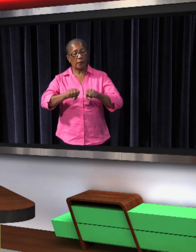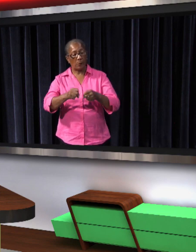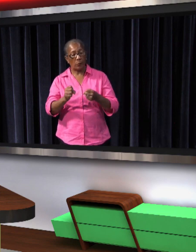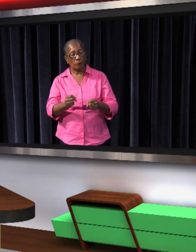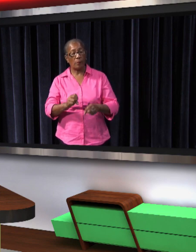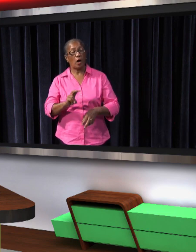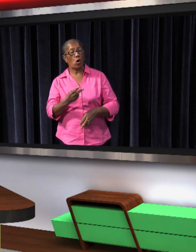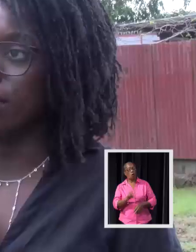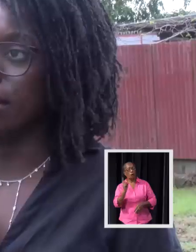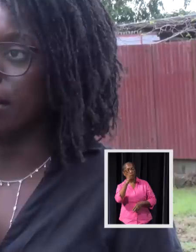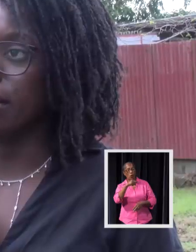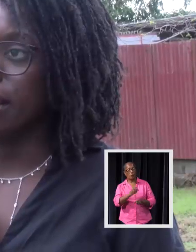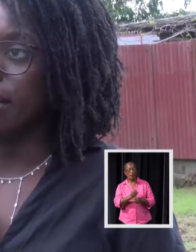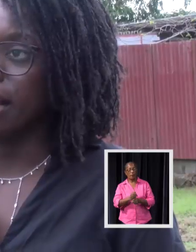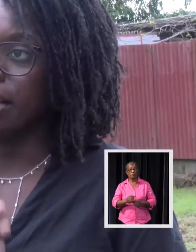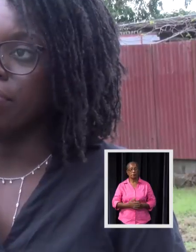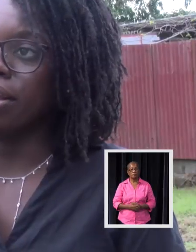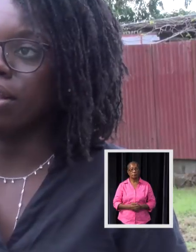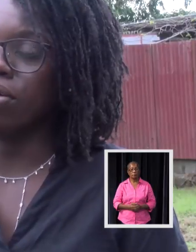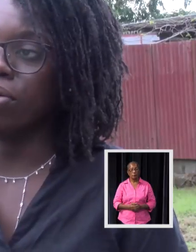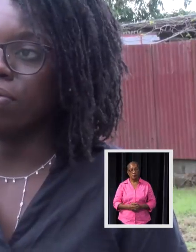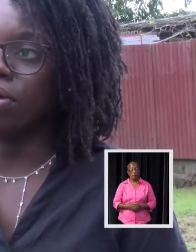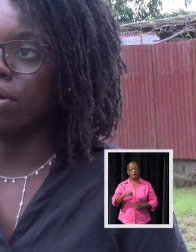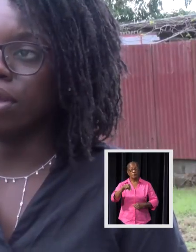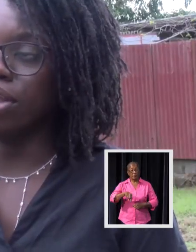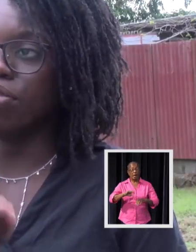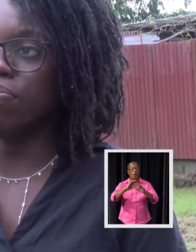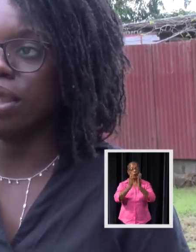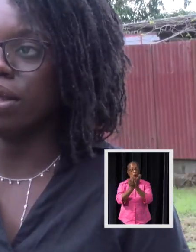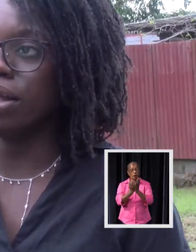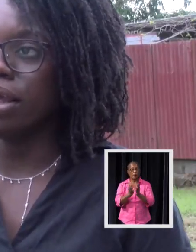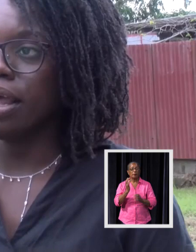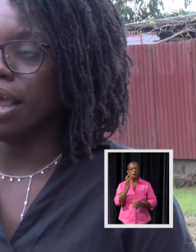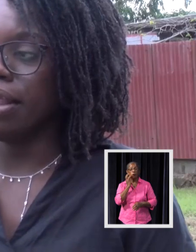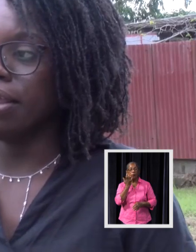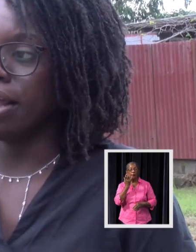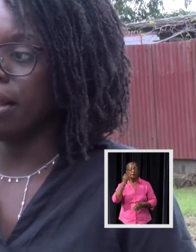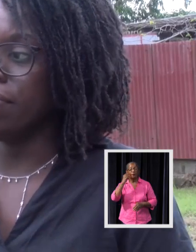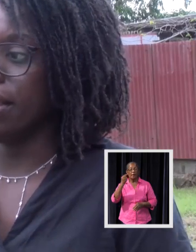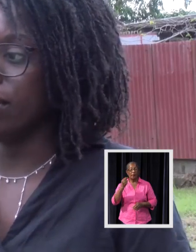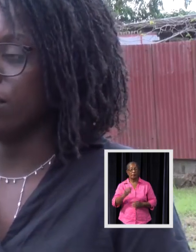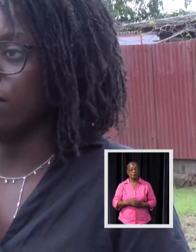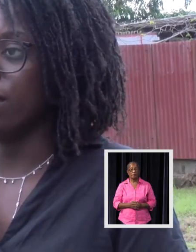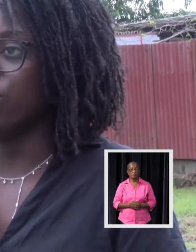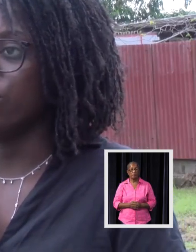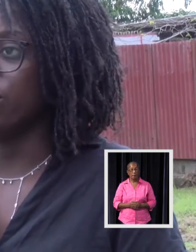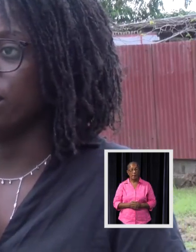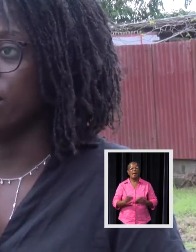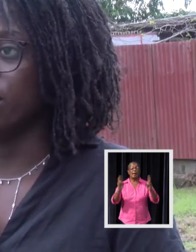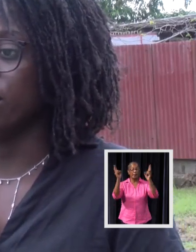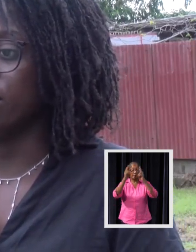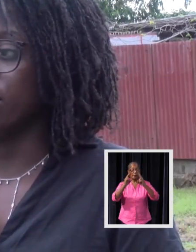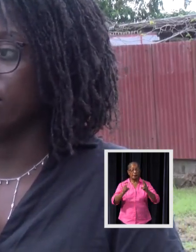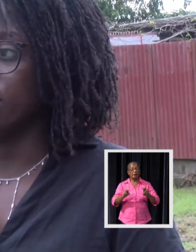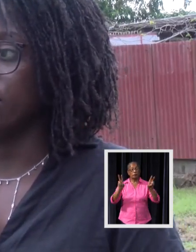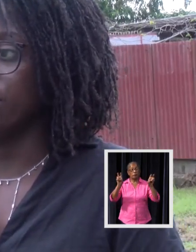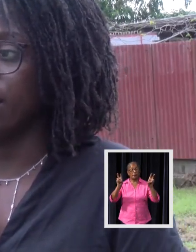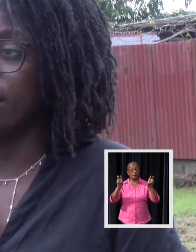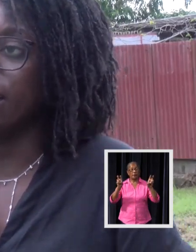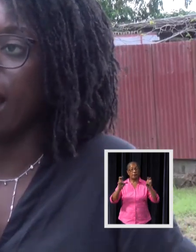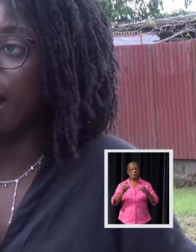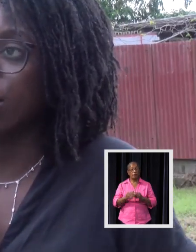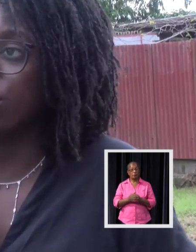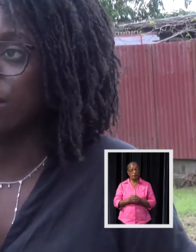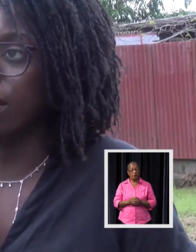or pollute them. Yesterday was World Water Day. The international team is valuing water. This